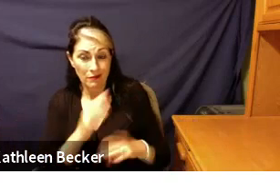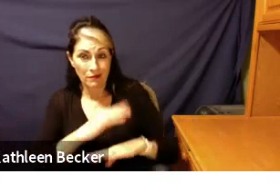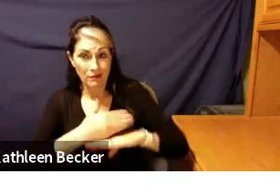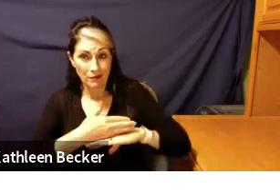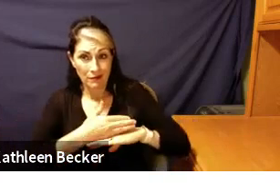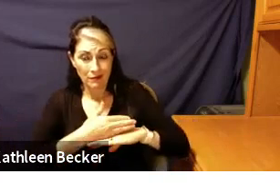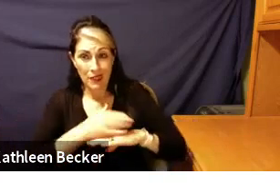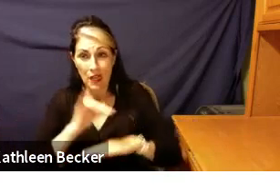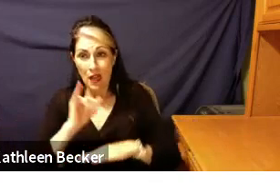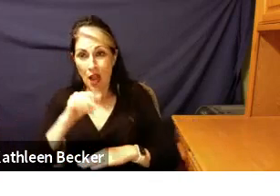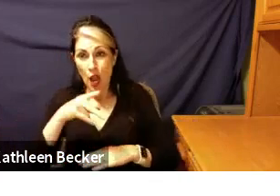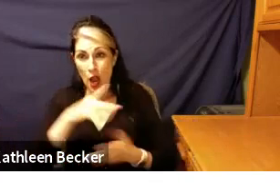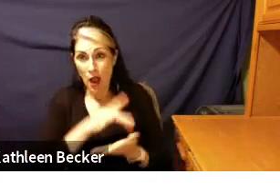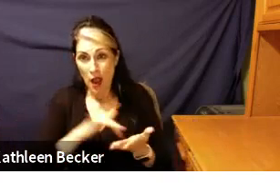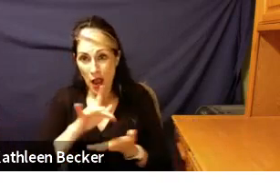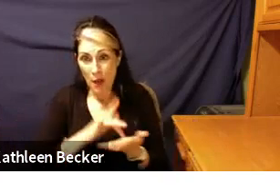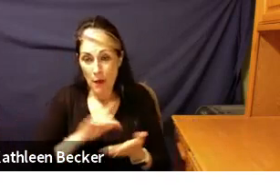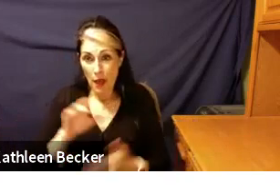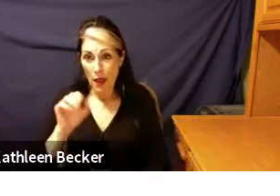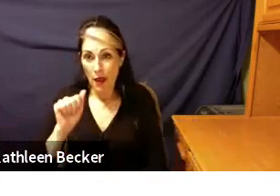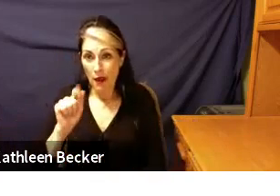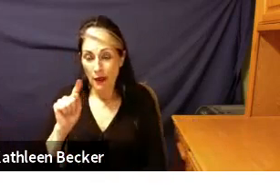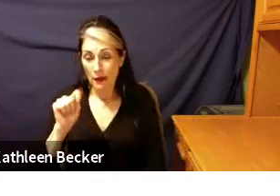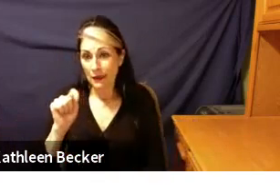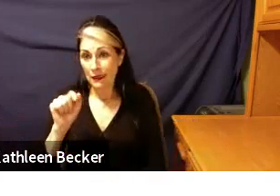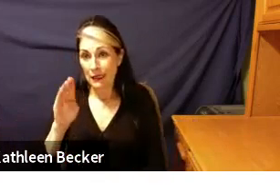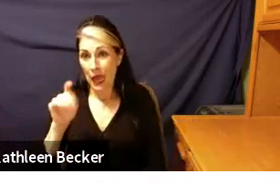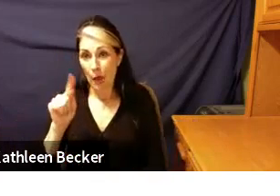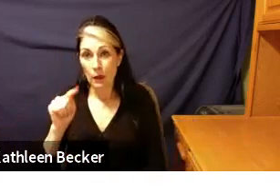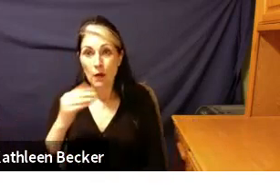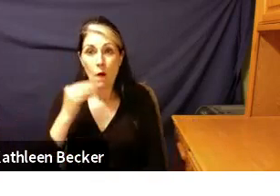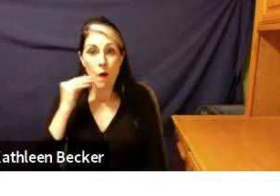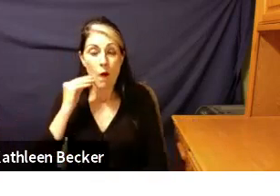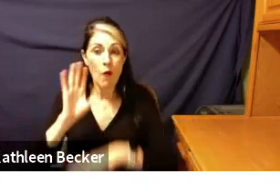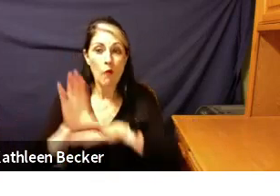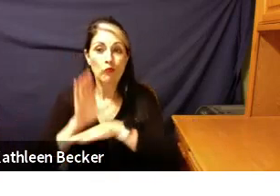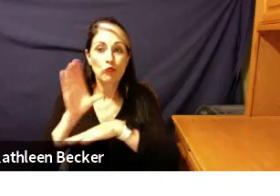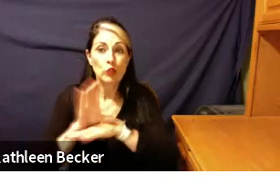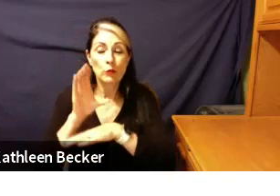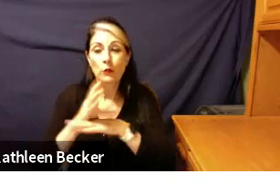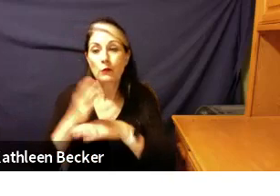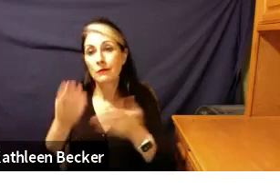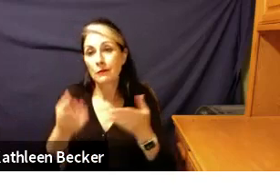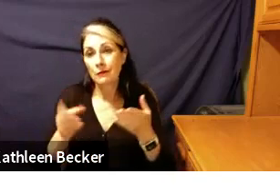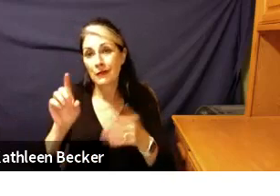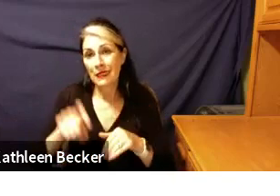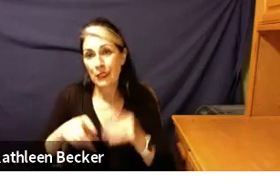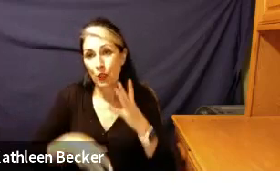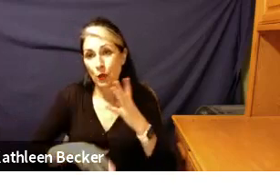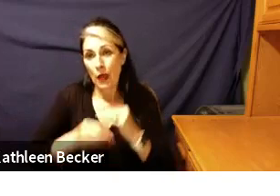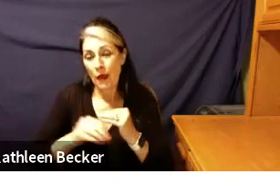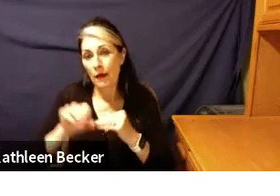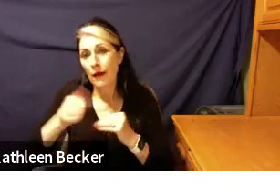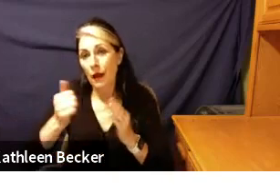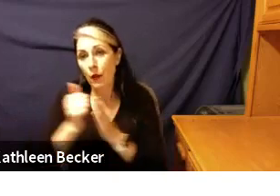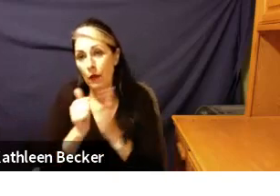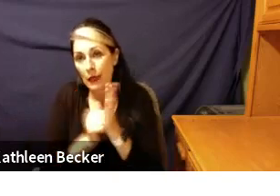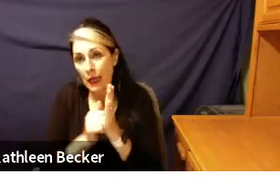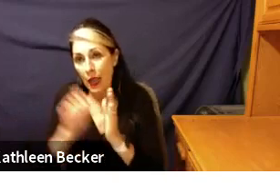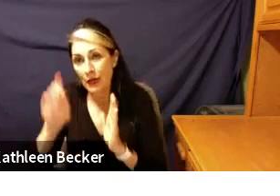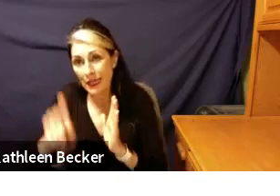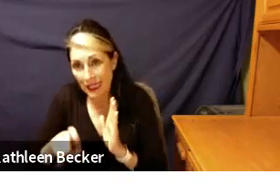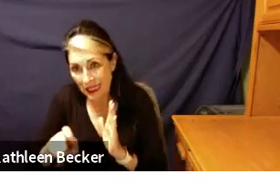as an iPad, a tablet, a home computer, they may need to add another account.